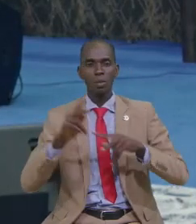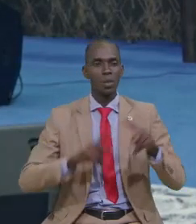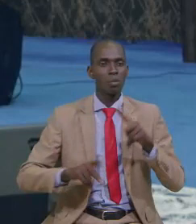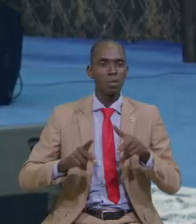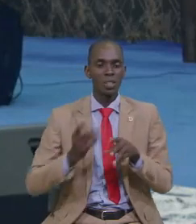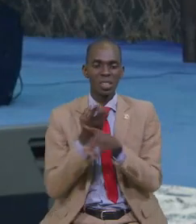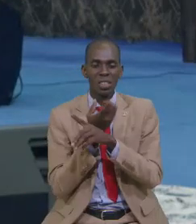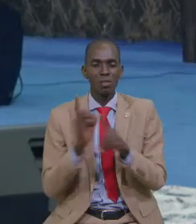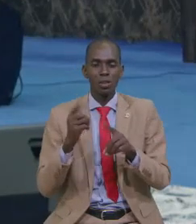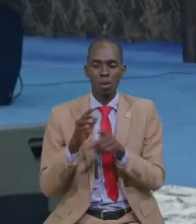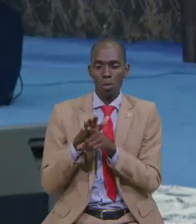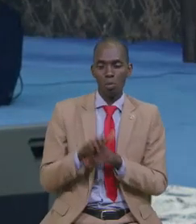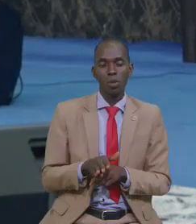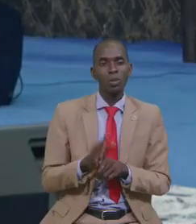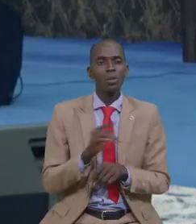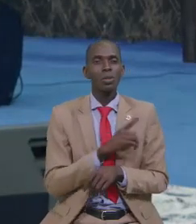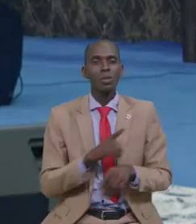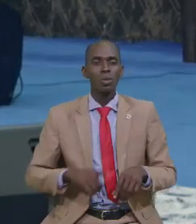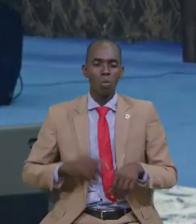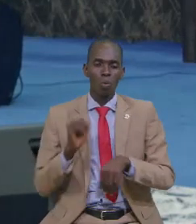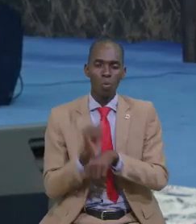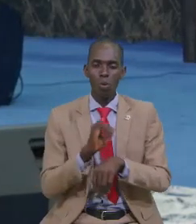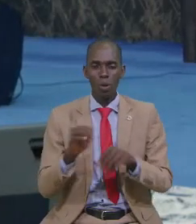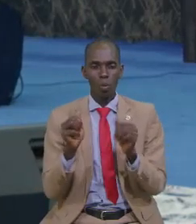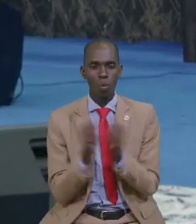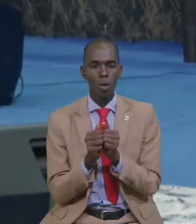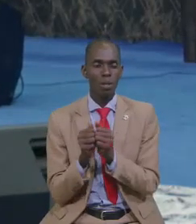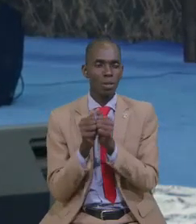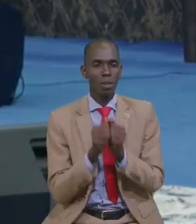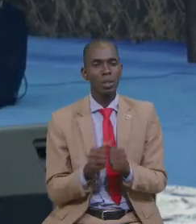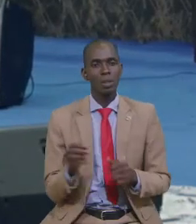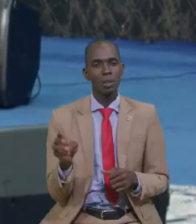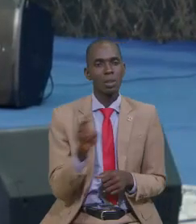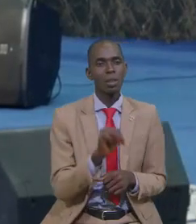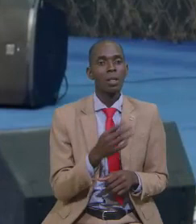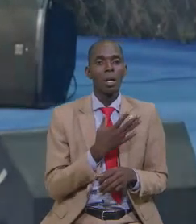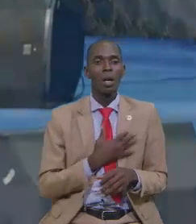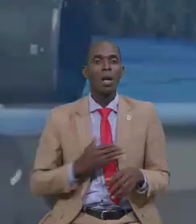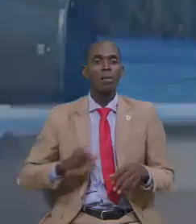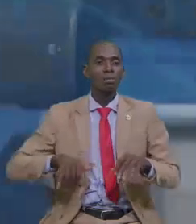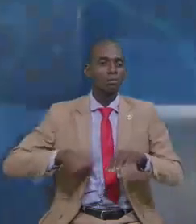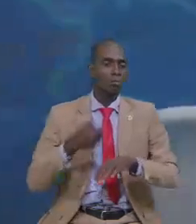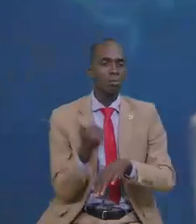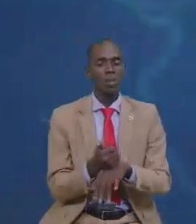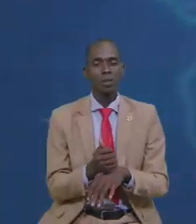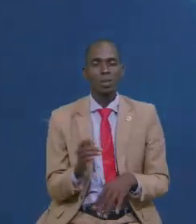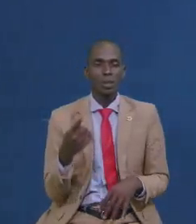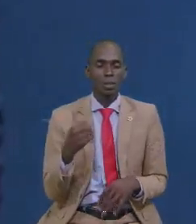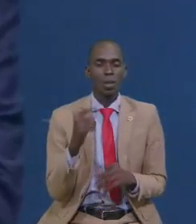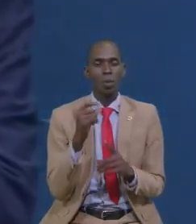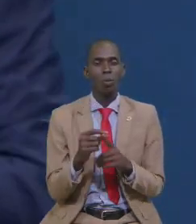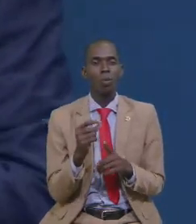the Lord walking with them and confirming the word, and confirming